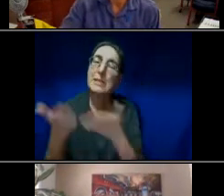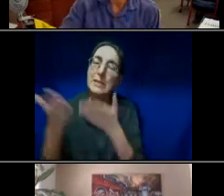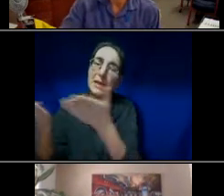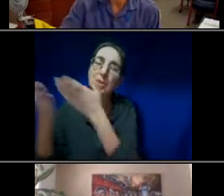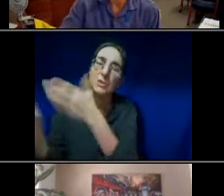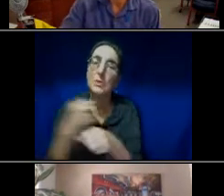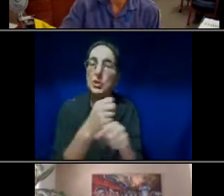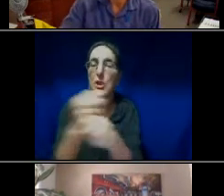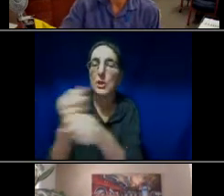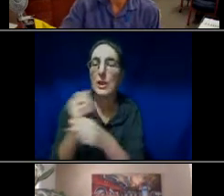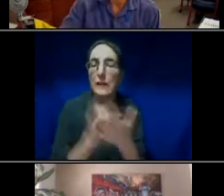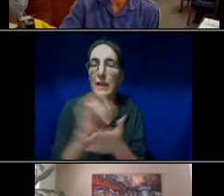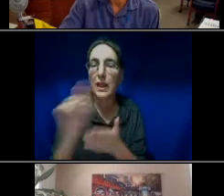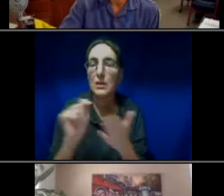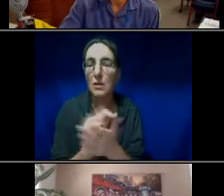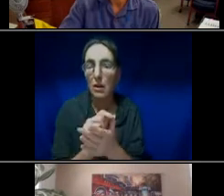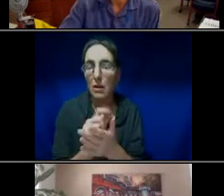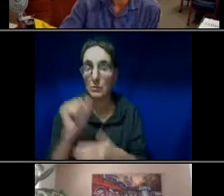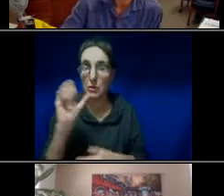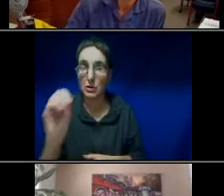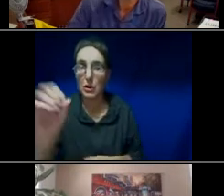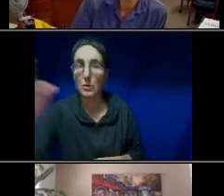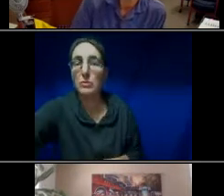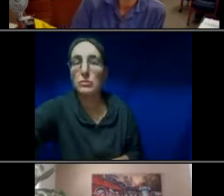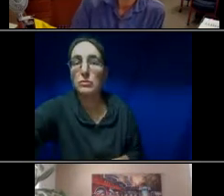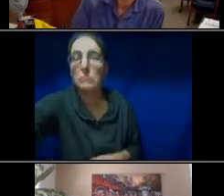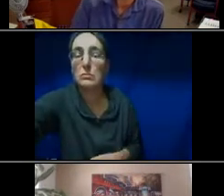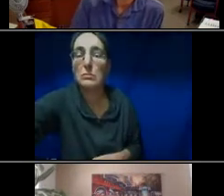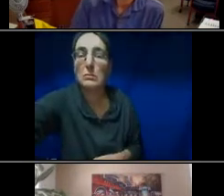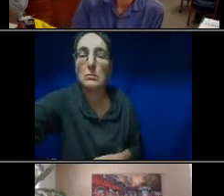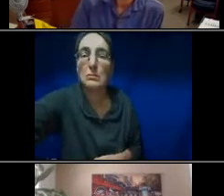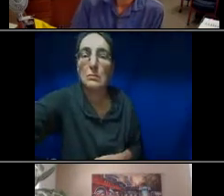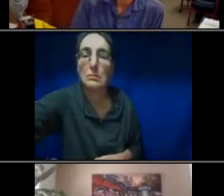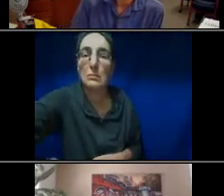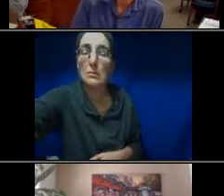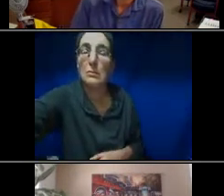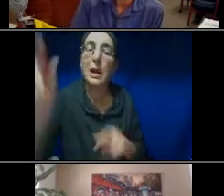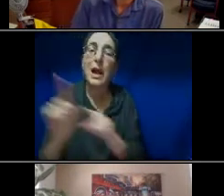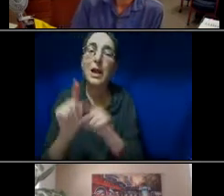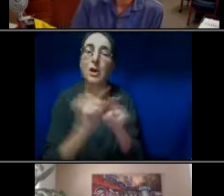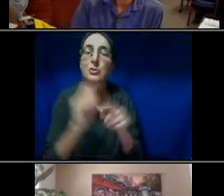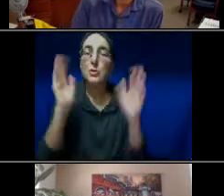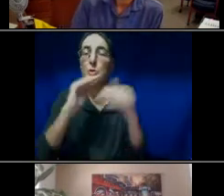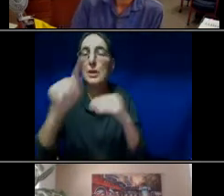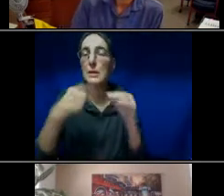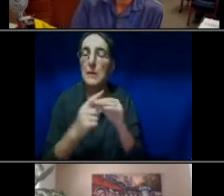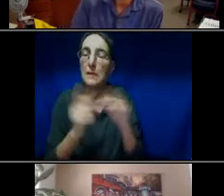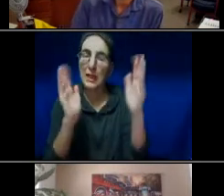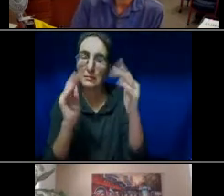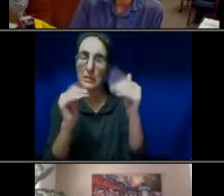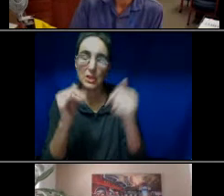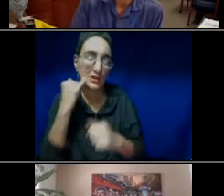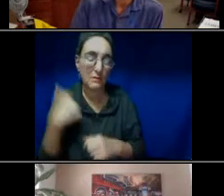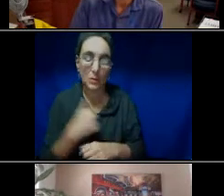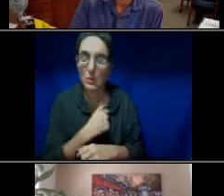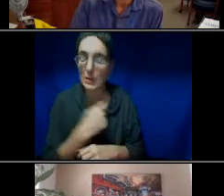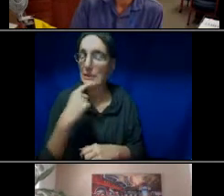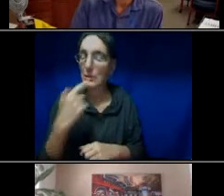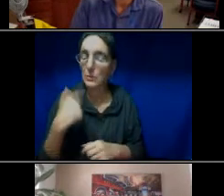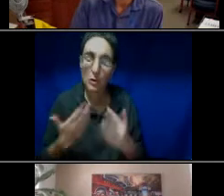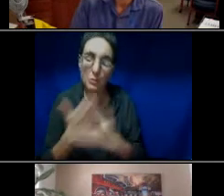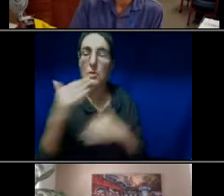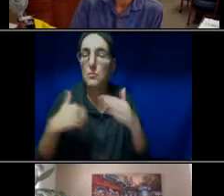time. So, and I also worry a bit about the expectations. If we're saying we're going to go through this process and we're